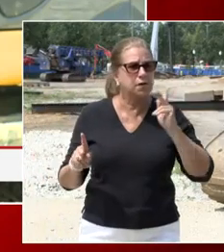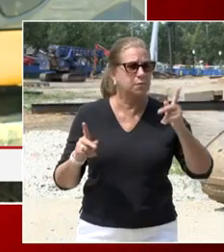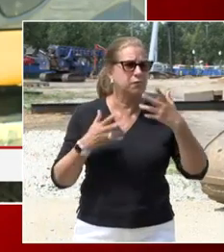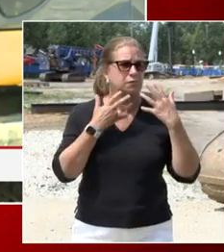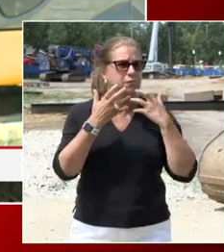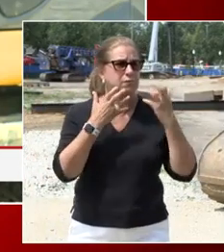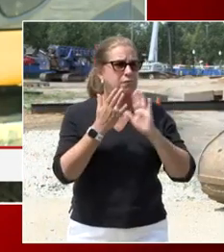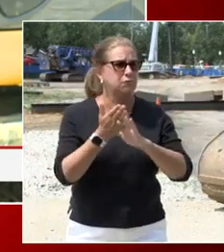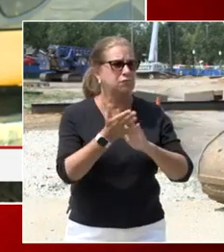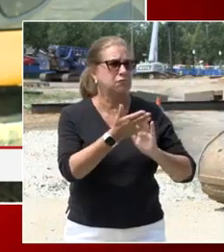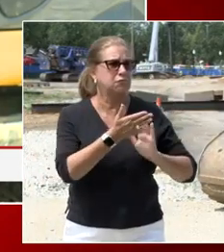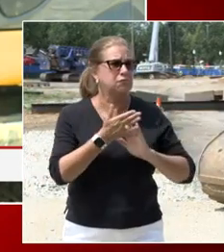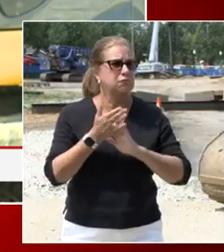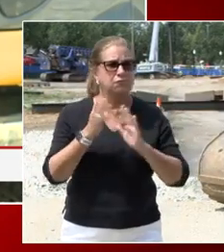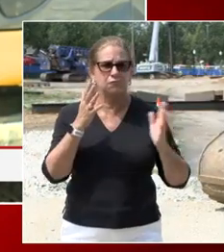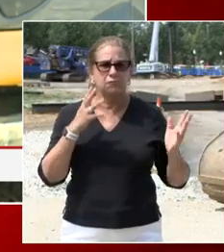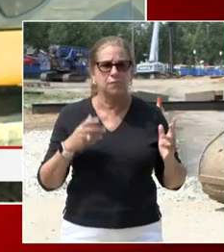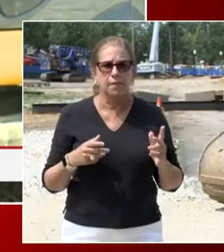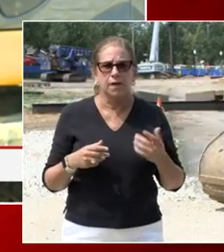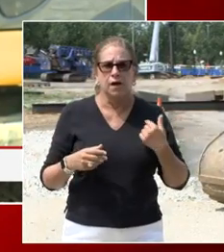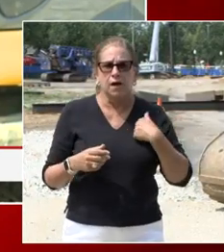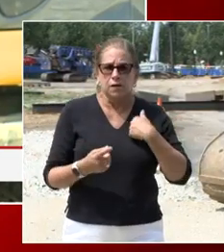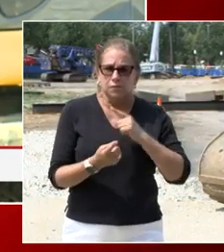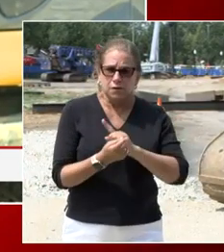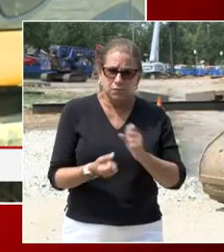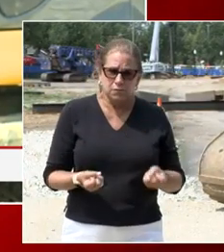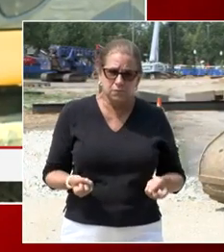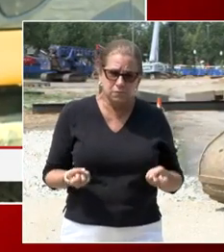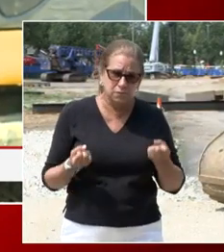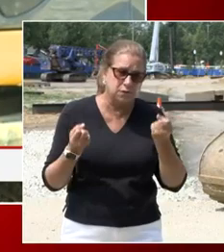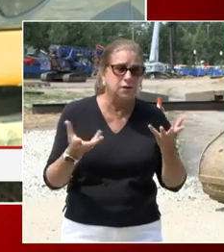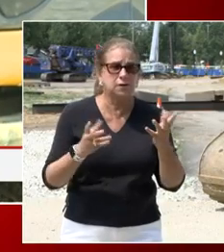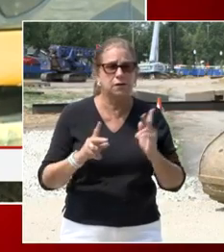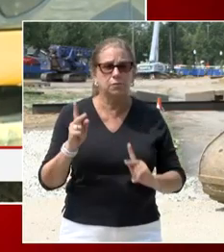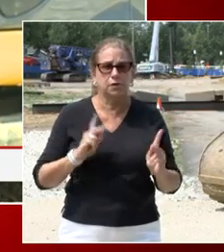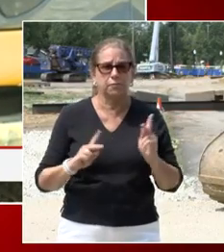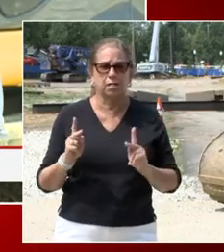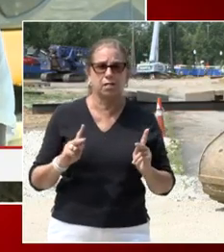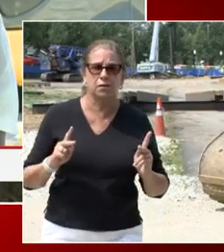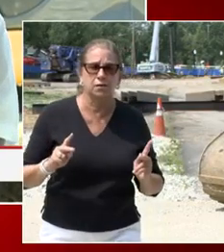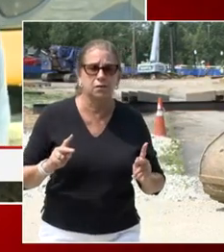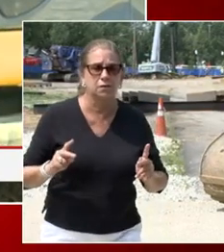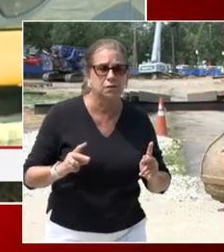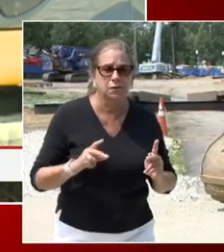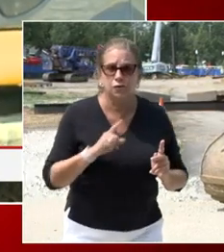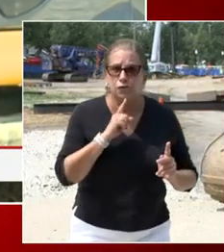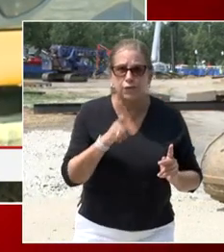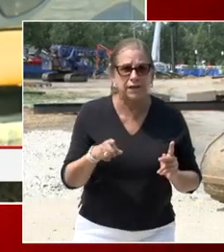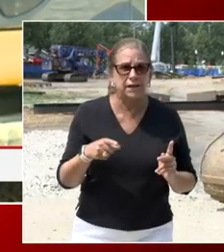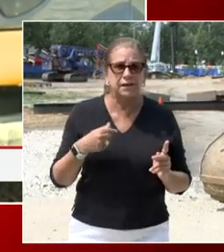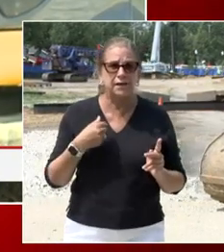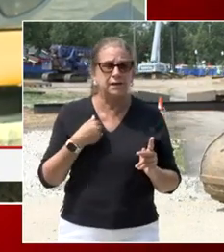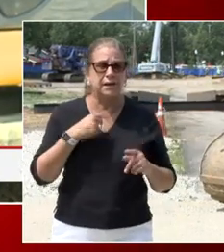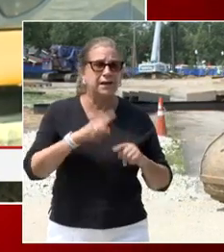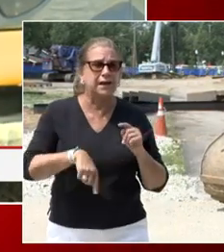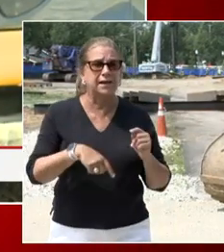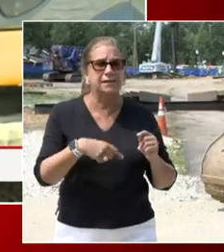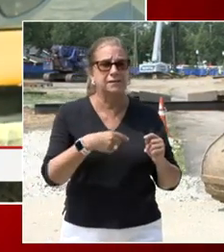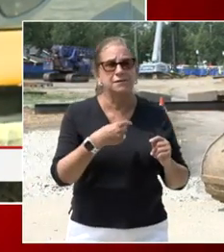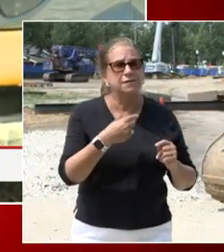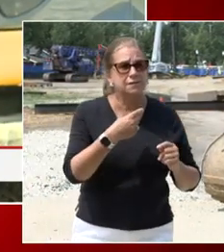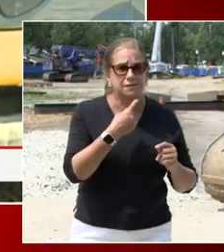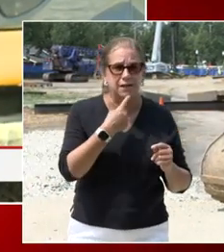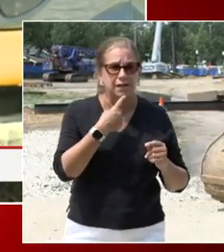I met so many people I couldn't even start to say, but I asked for a little help and I got some help. They